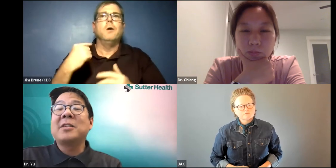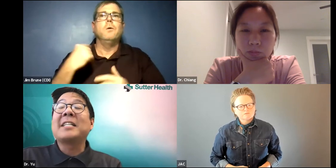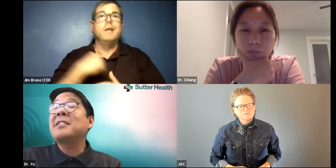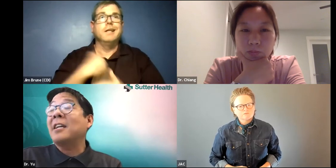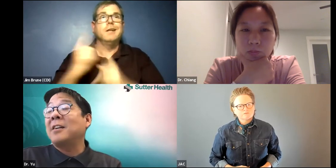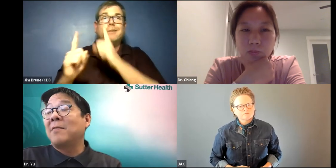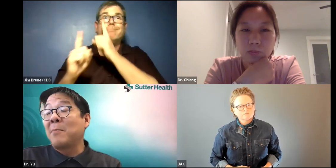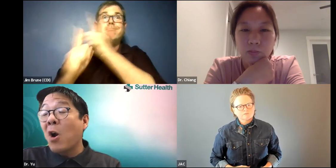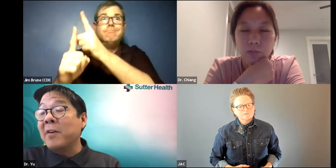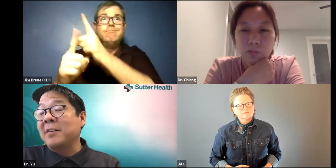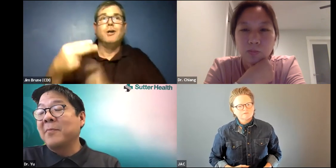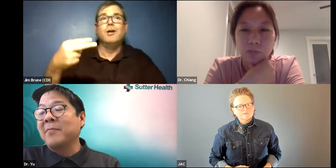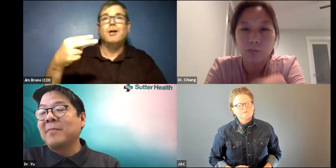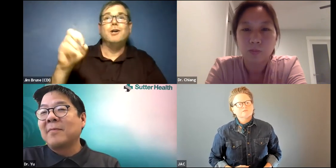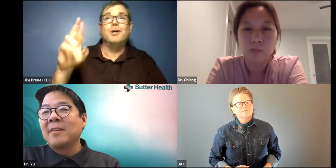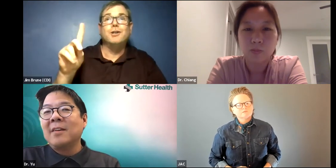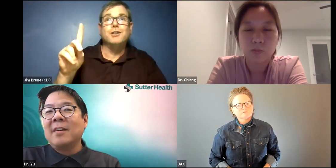is to get sick from COVID.